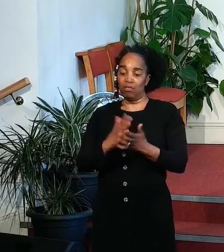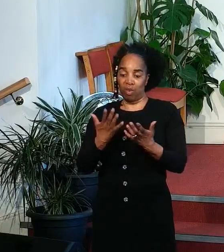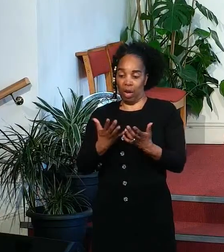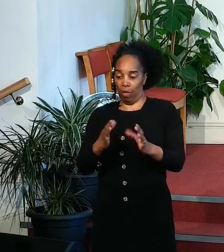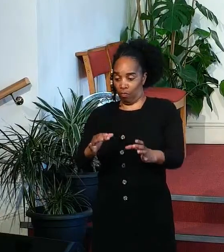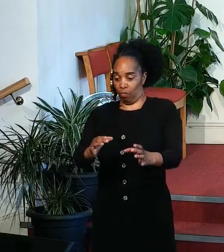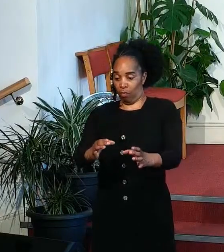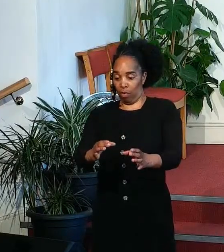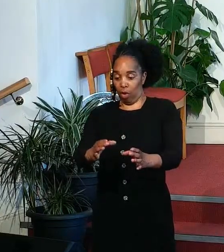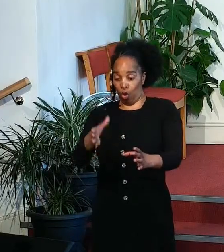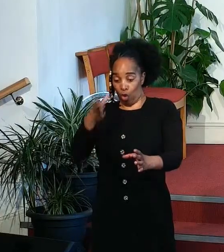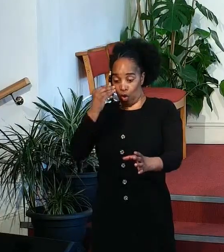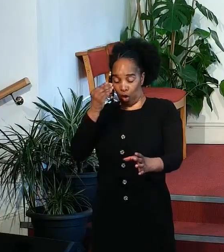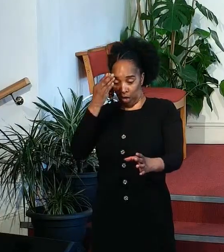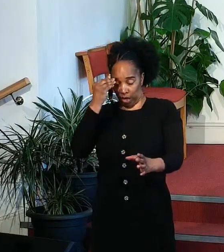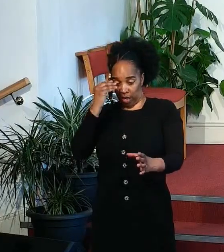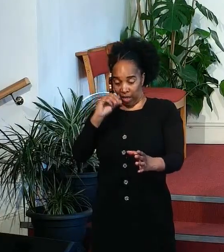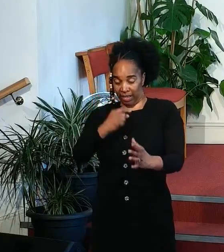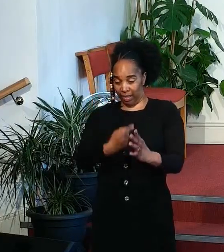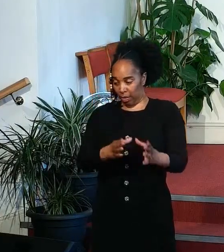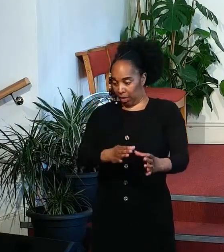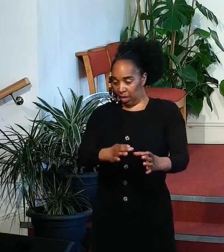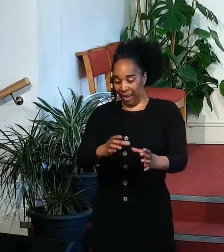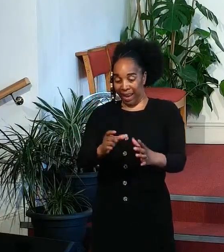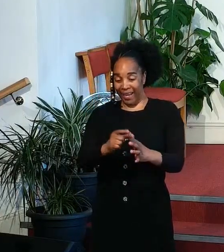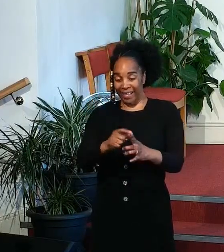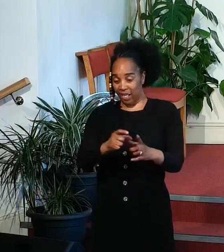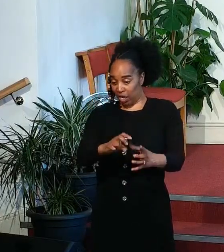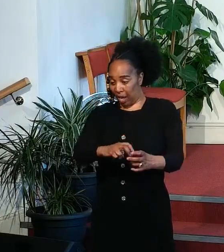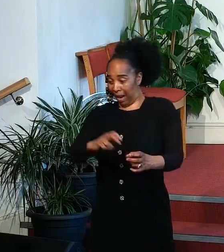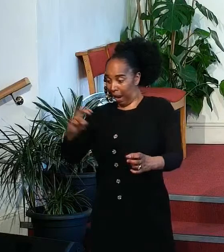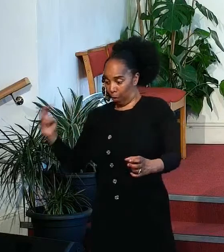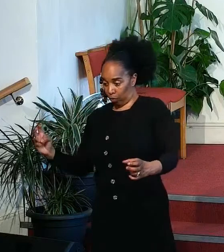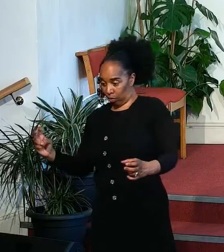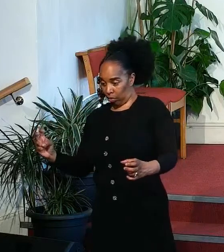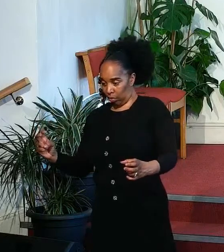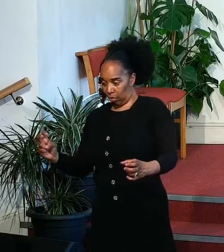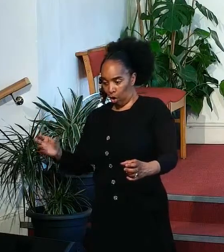now removed. It's now no longer considered a learning disability.